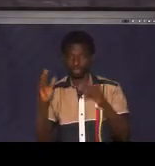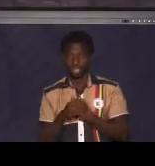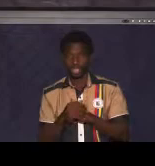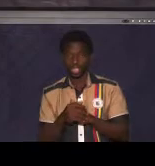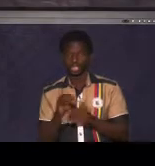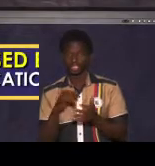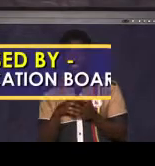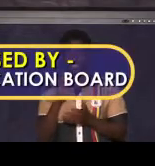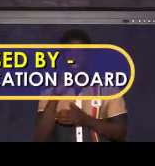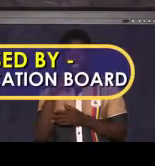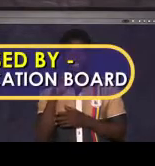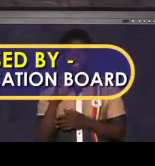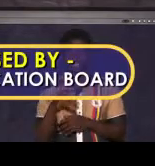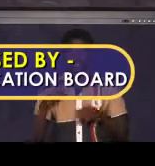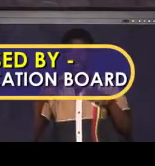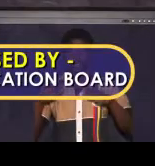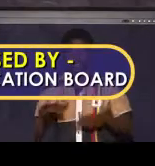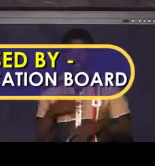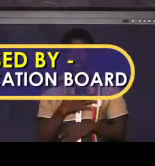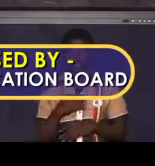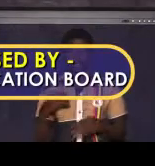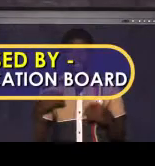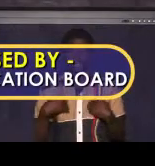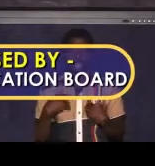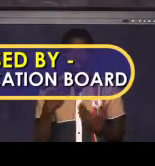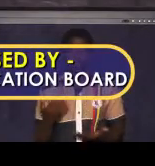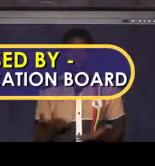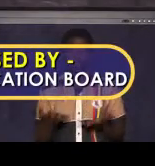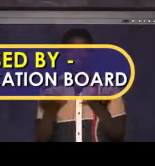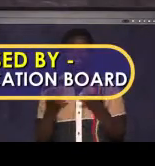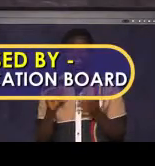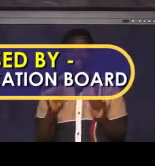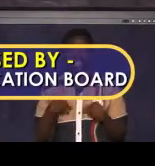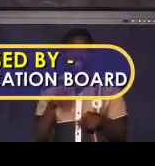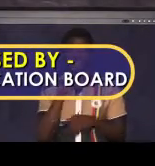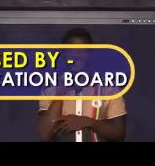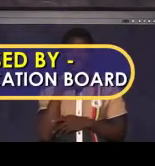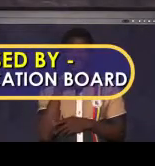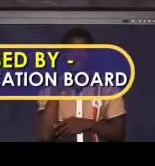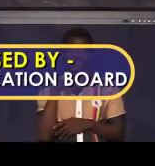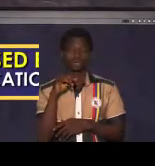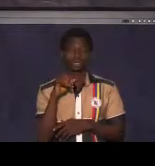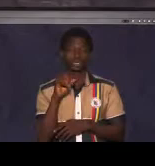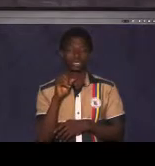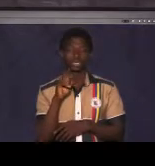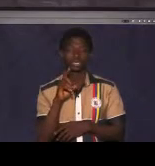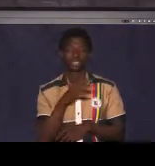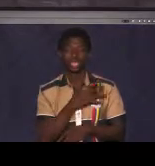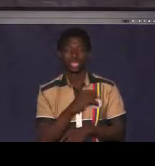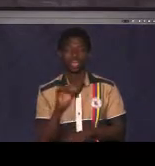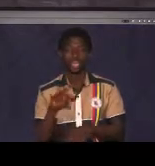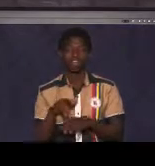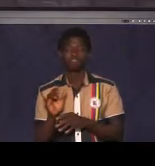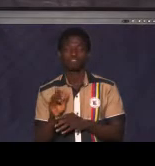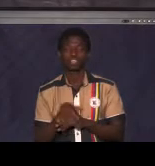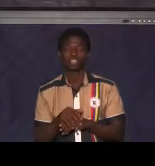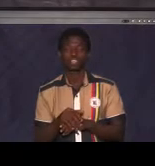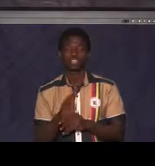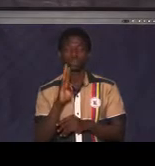air. Air exerts pressure, air has weight, air can be compressed, air